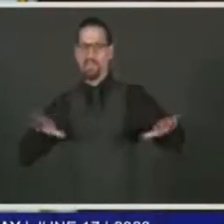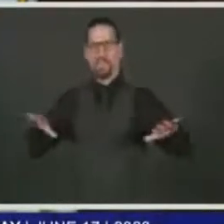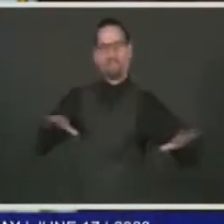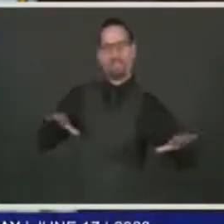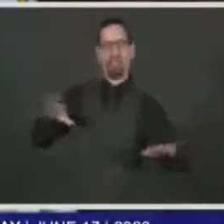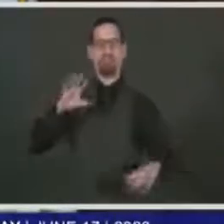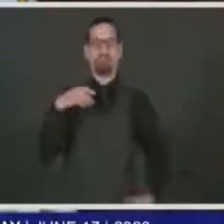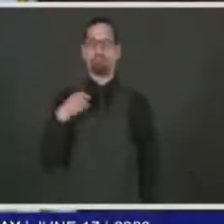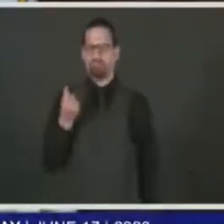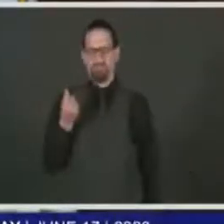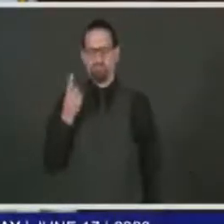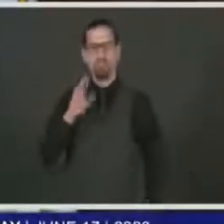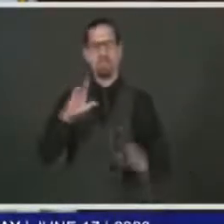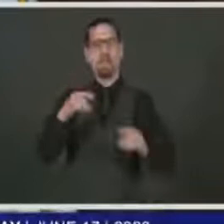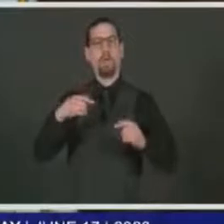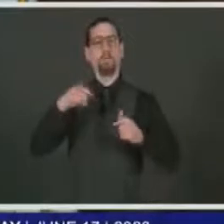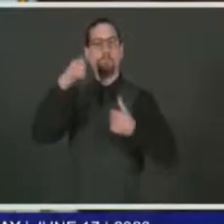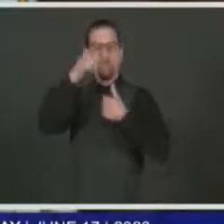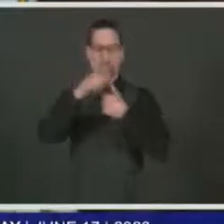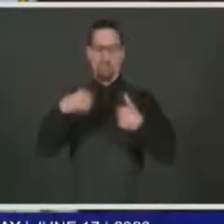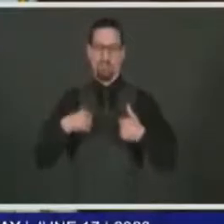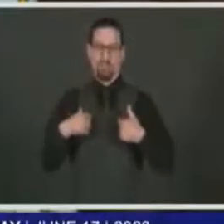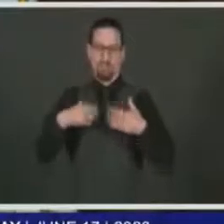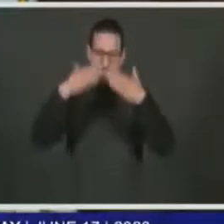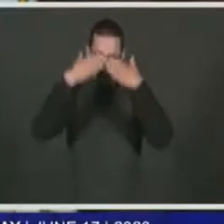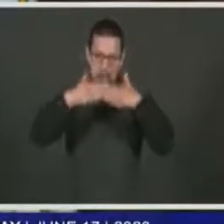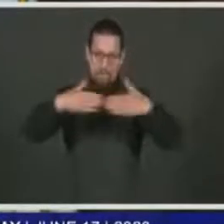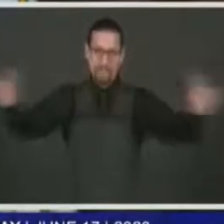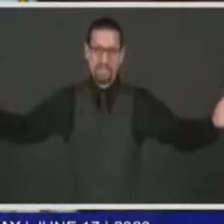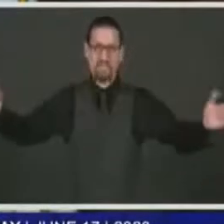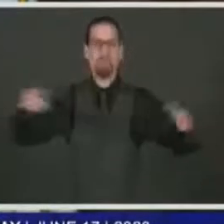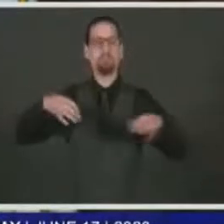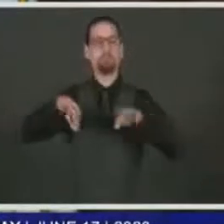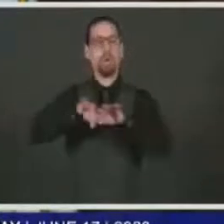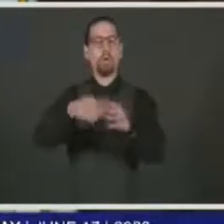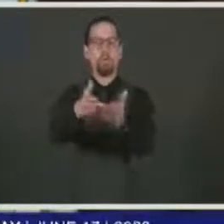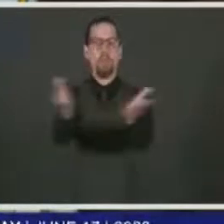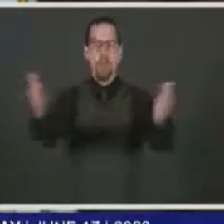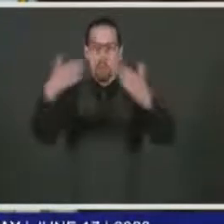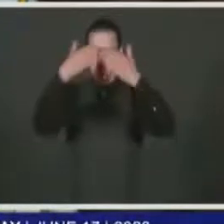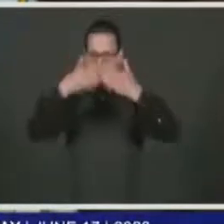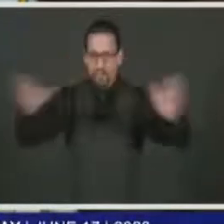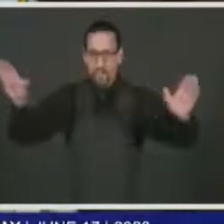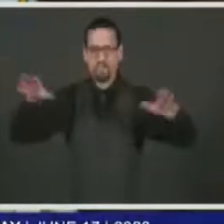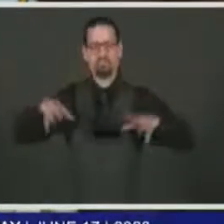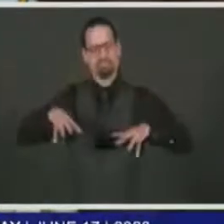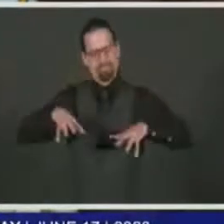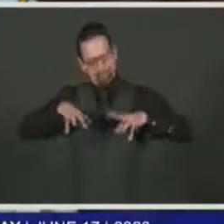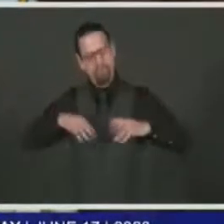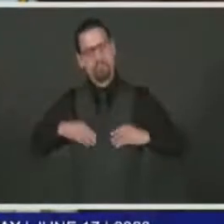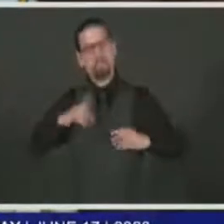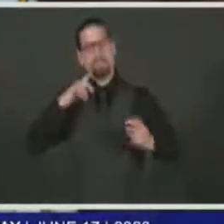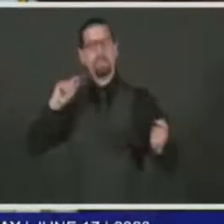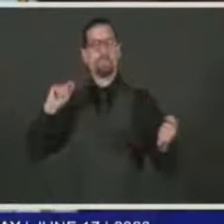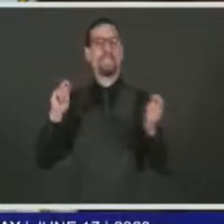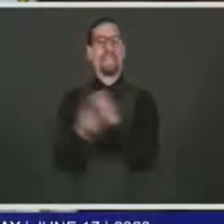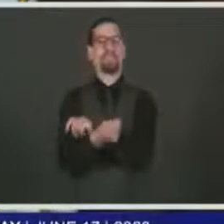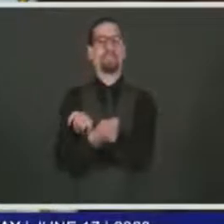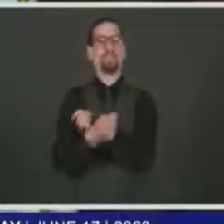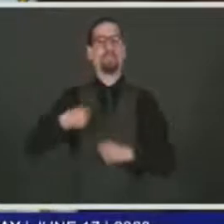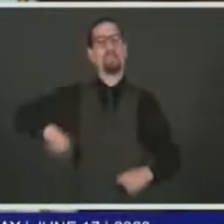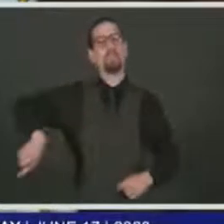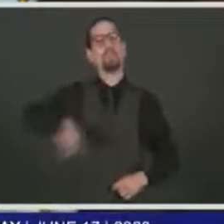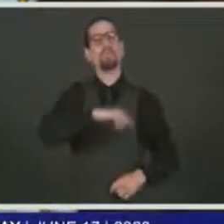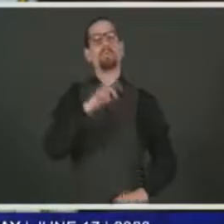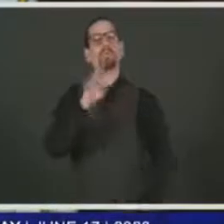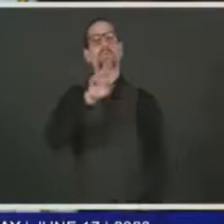change. We're going to retrain you. We're going to build on, we're going to rebuild this economy bottom up